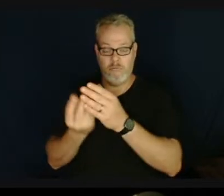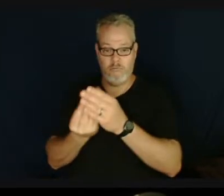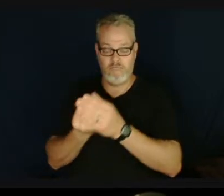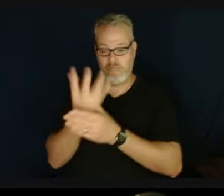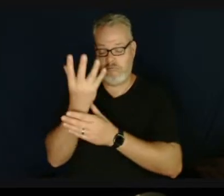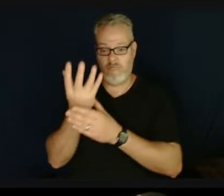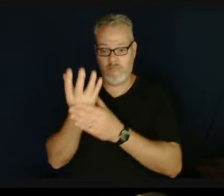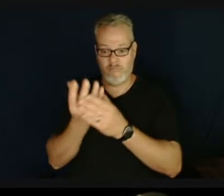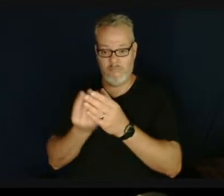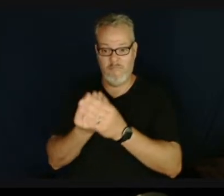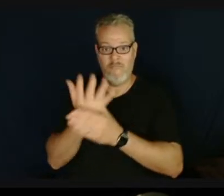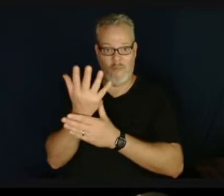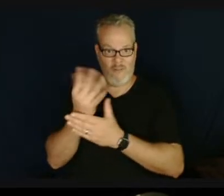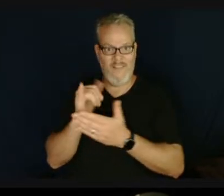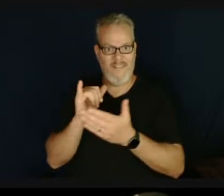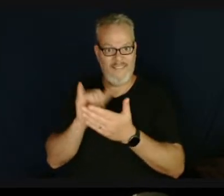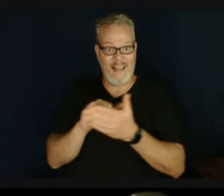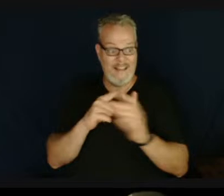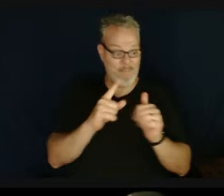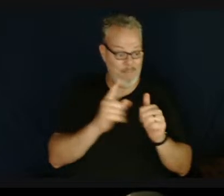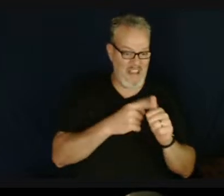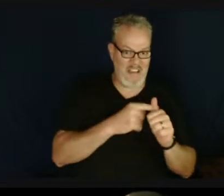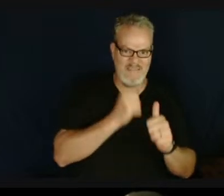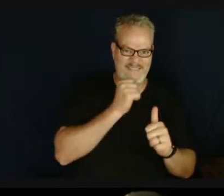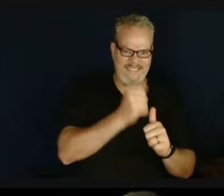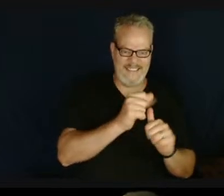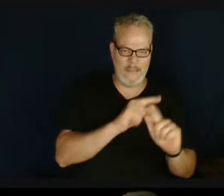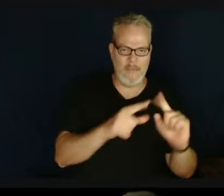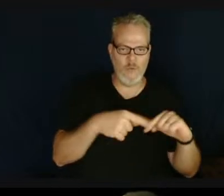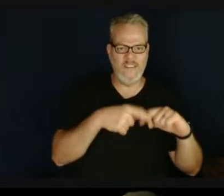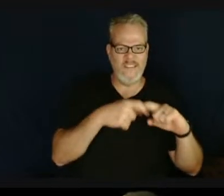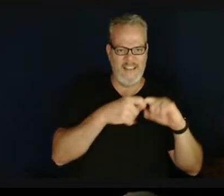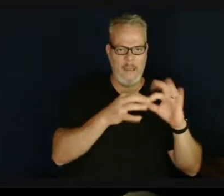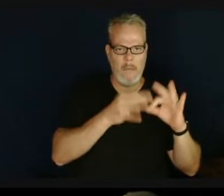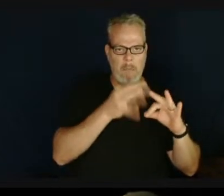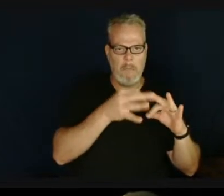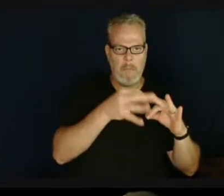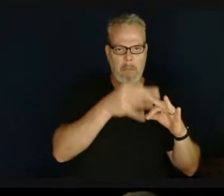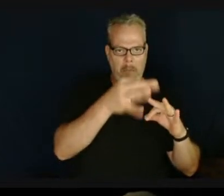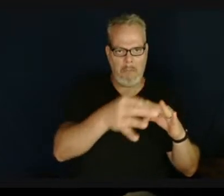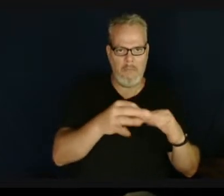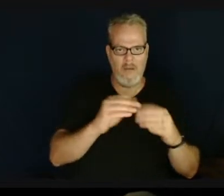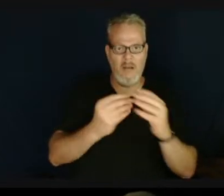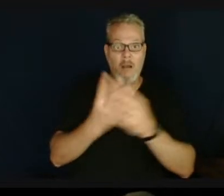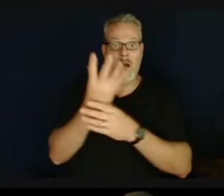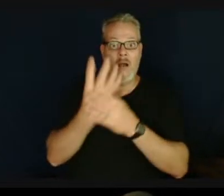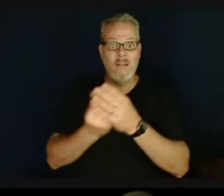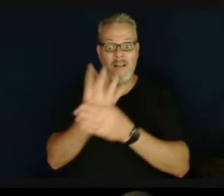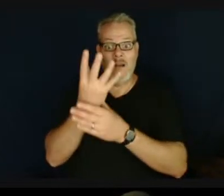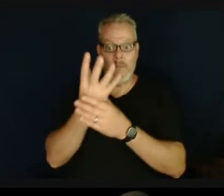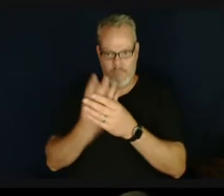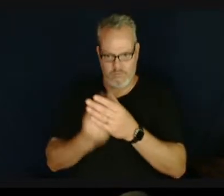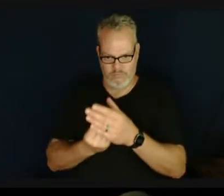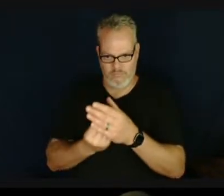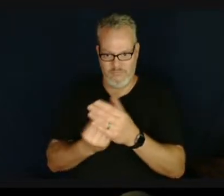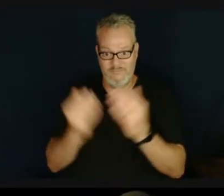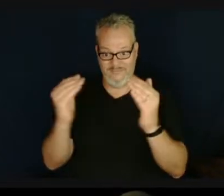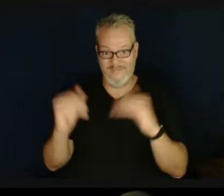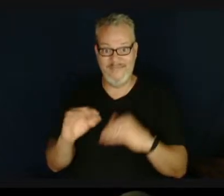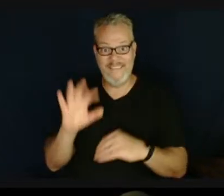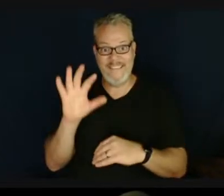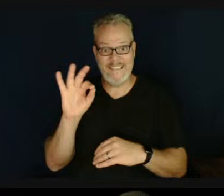early on, not at the very, very beginning, but with a slight delay, and then decreasing once again. There is 9,